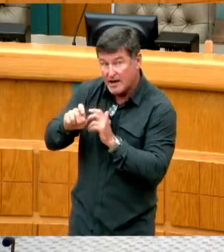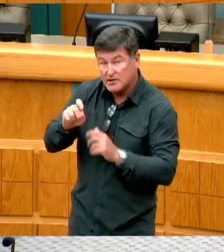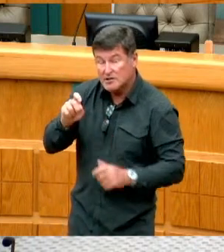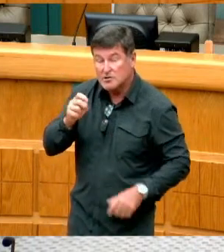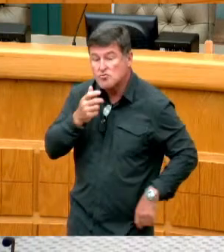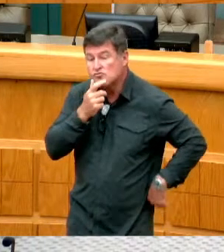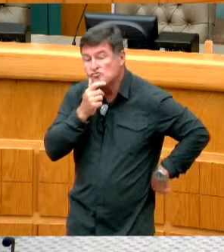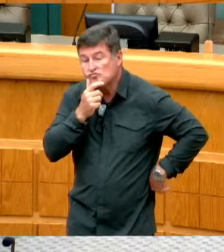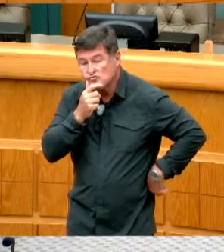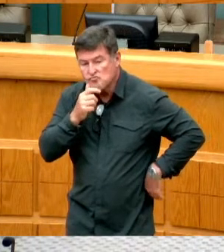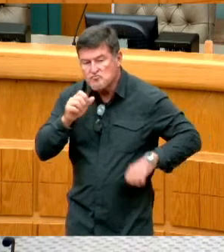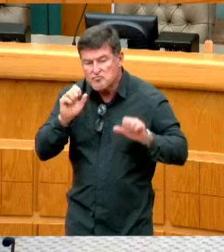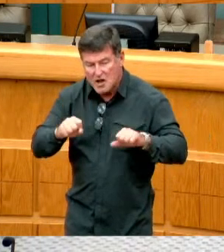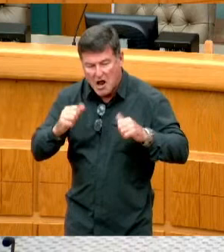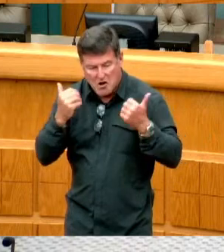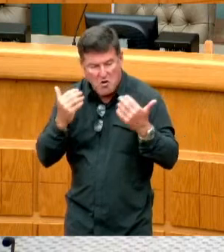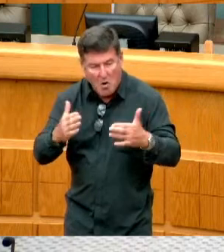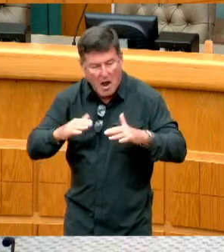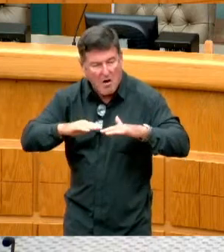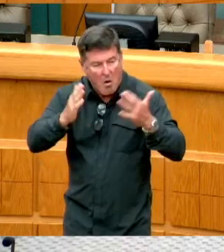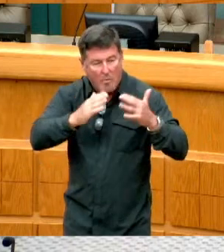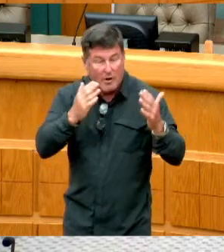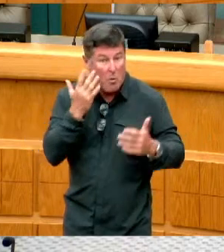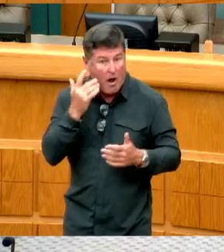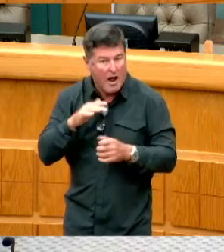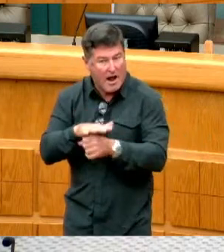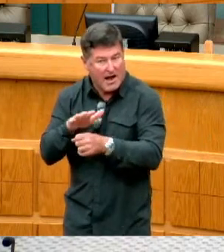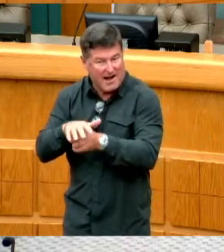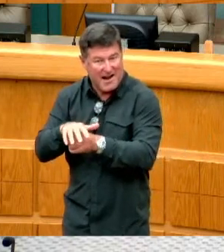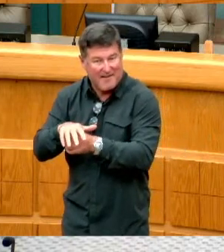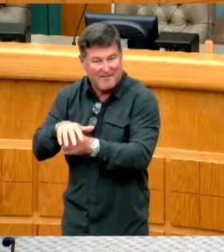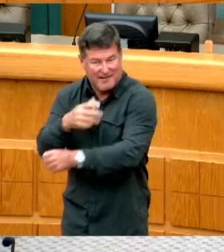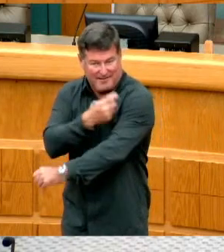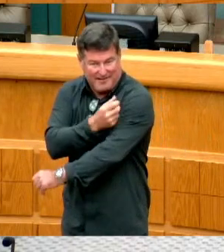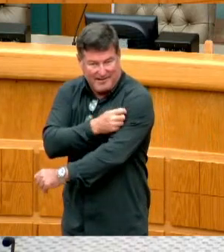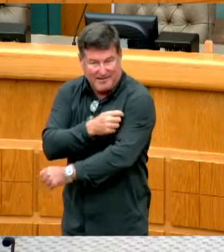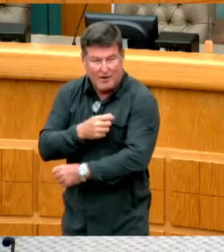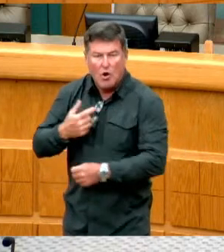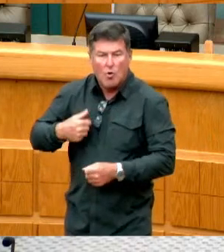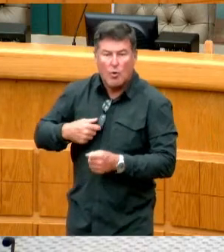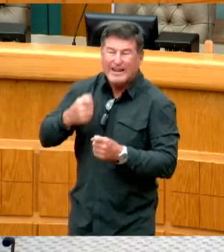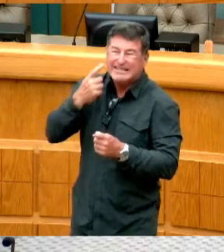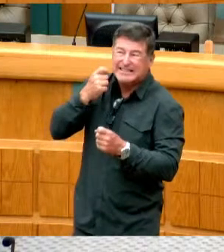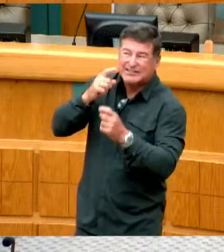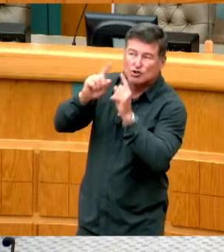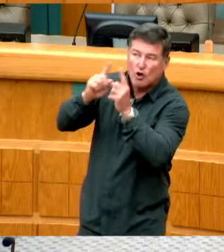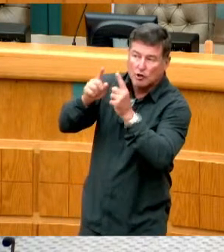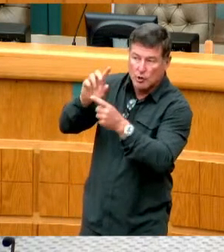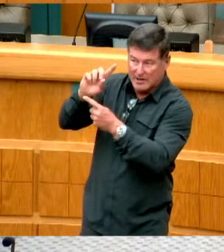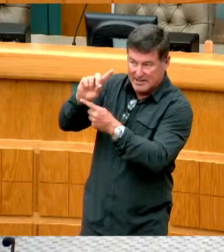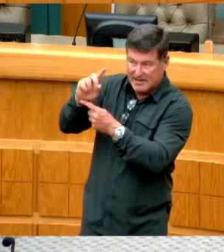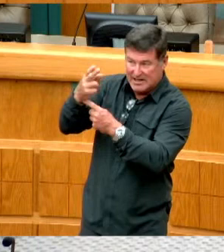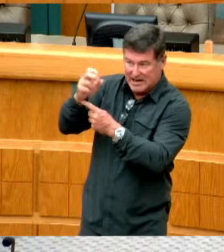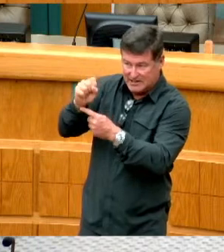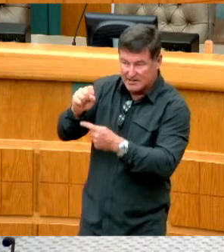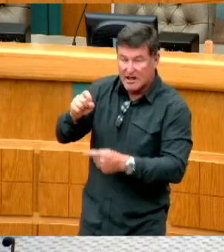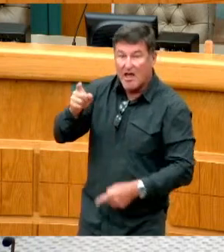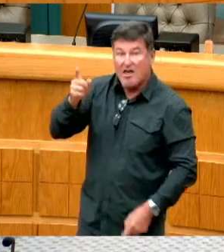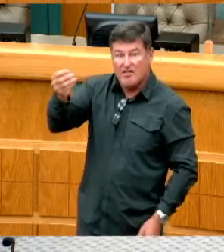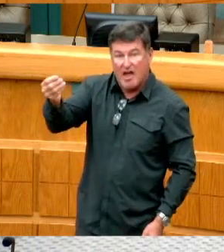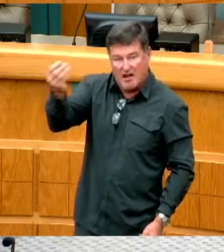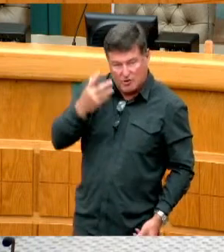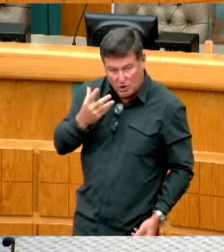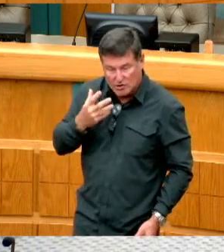hubs. This is the message I bring to you from DSHS and the conversations we've had this week. But as we already